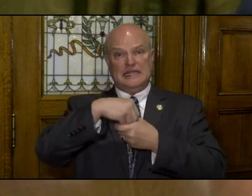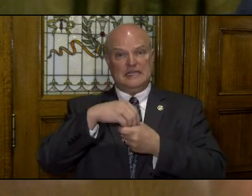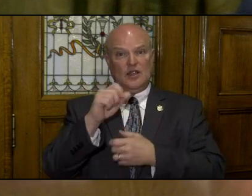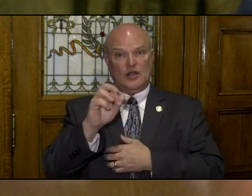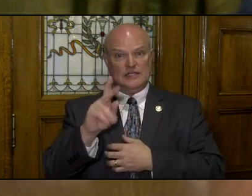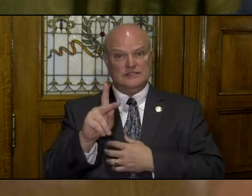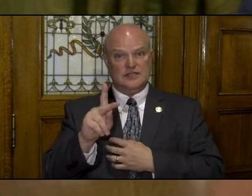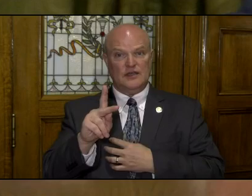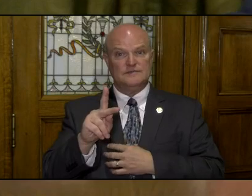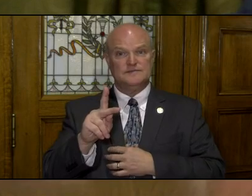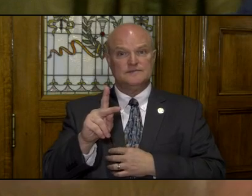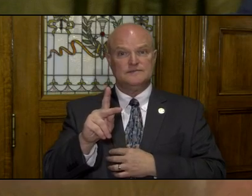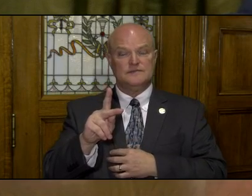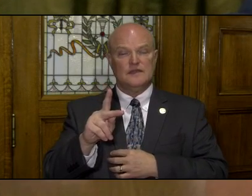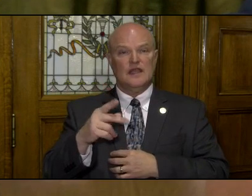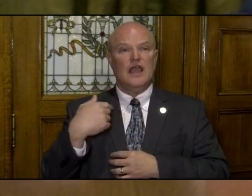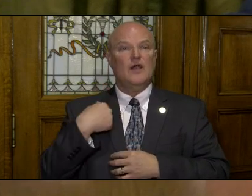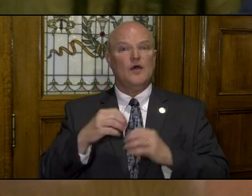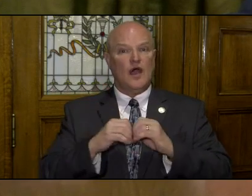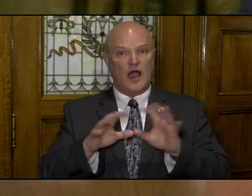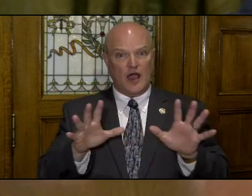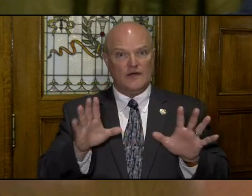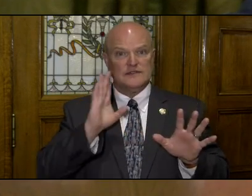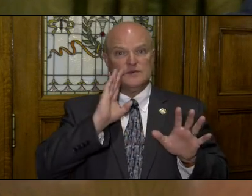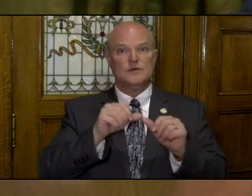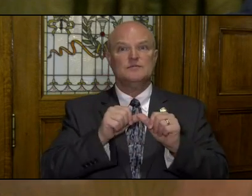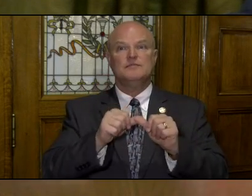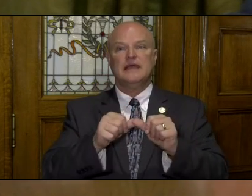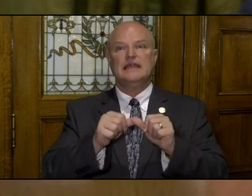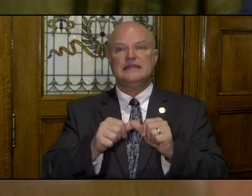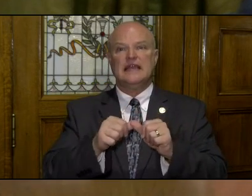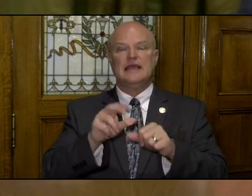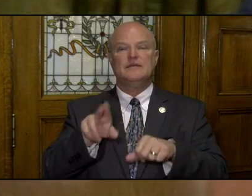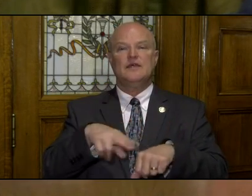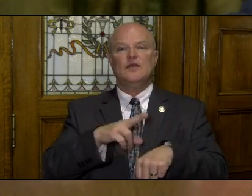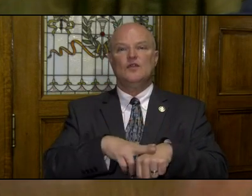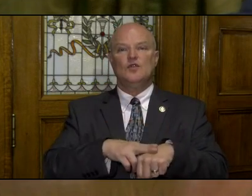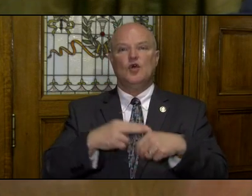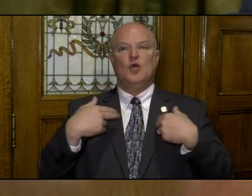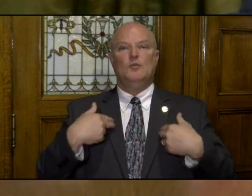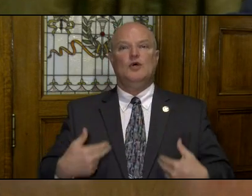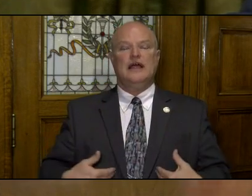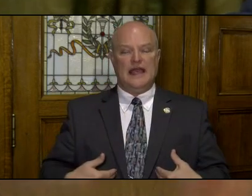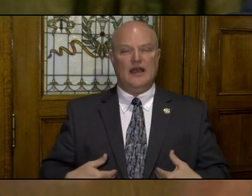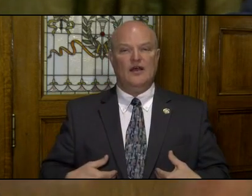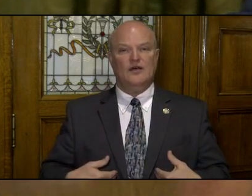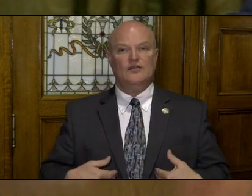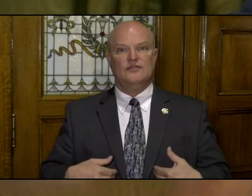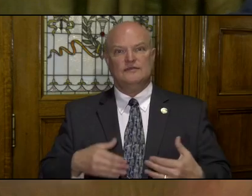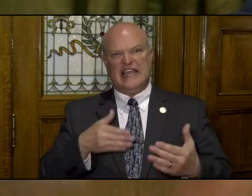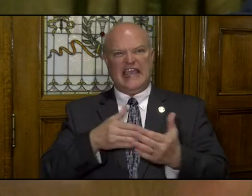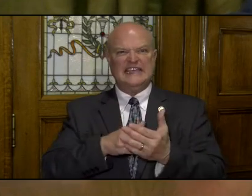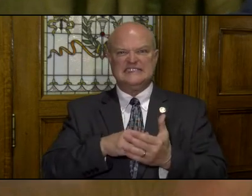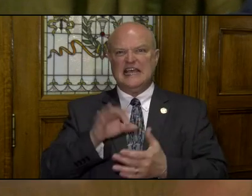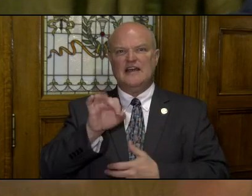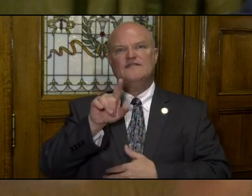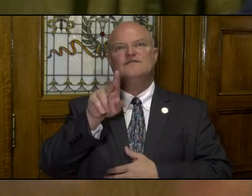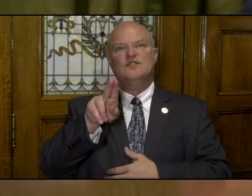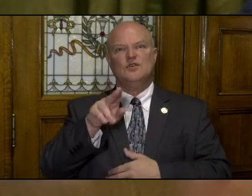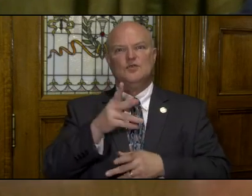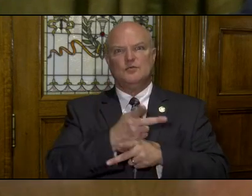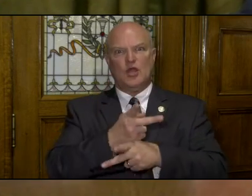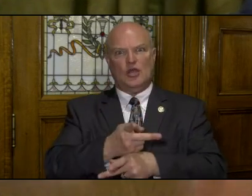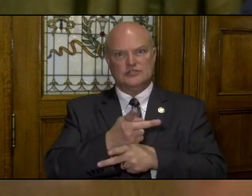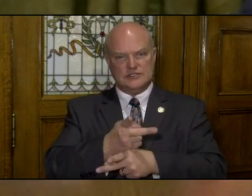and we're obviously going to maintain the normal health anti-flu type